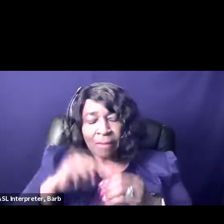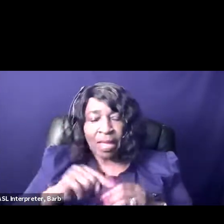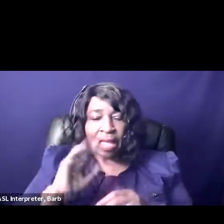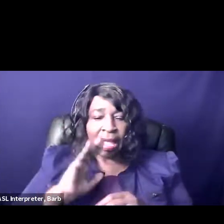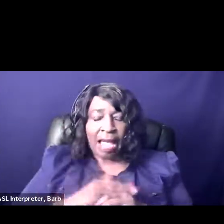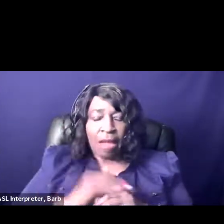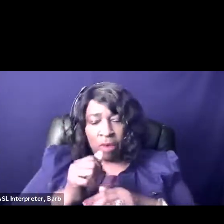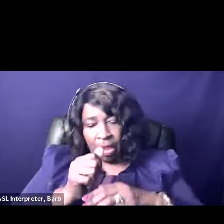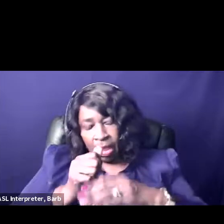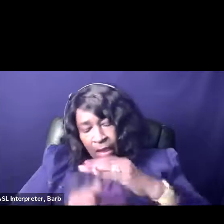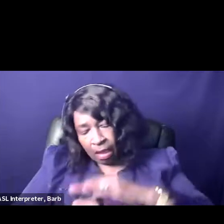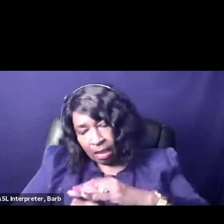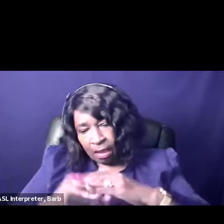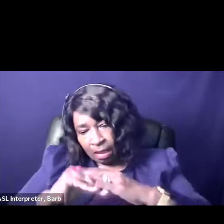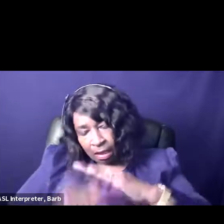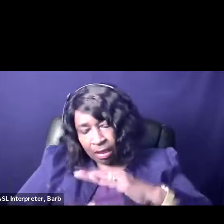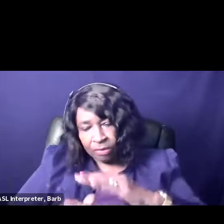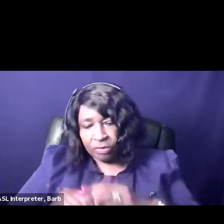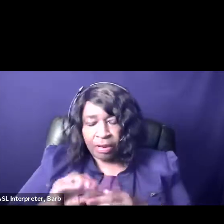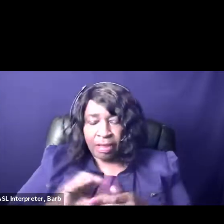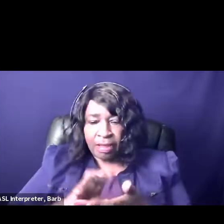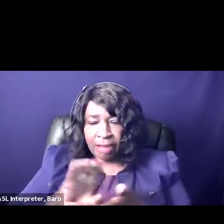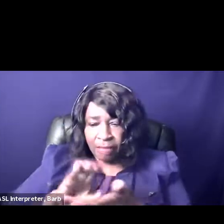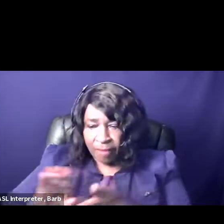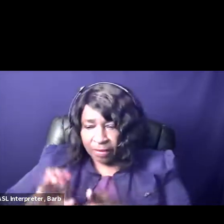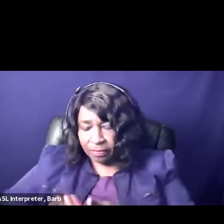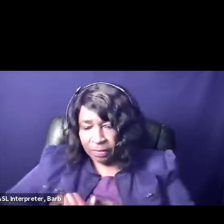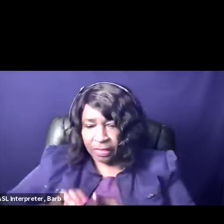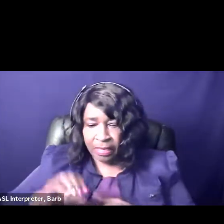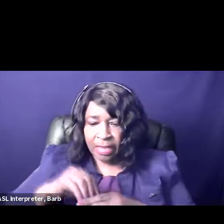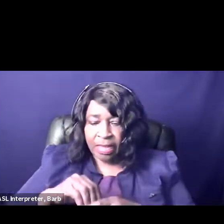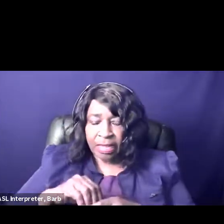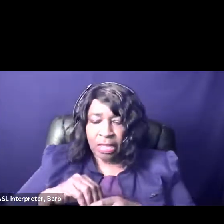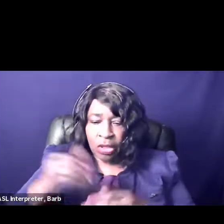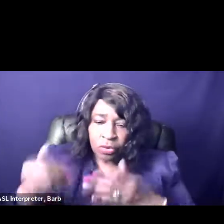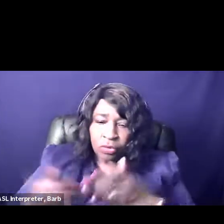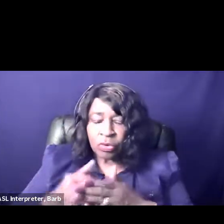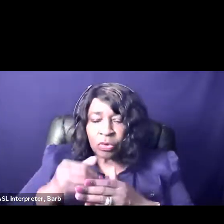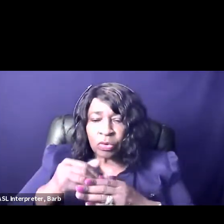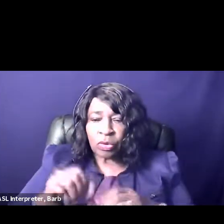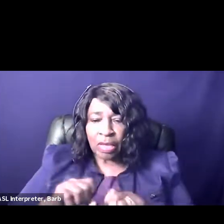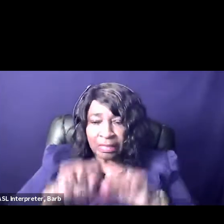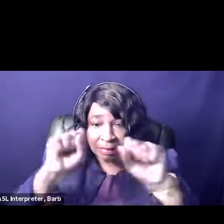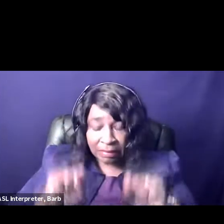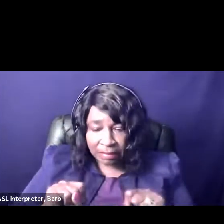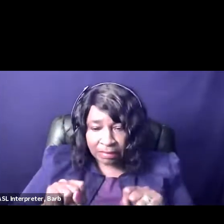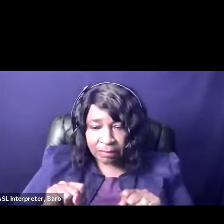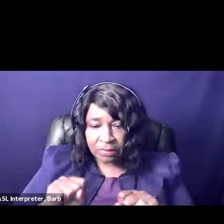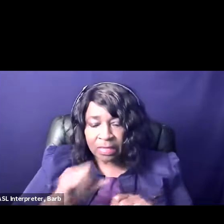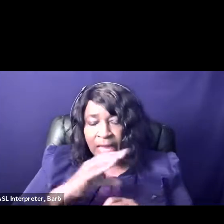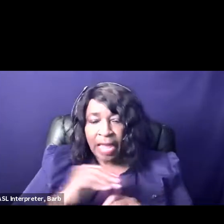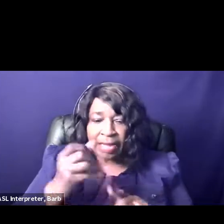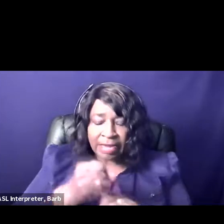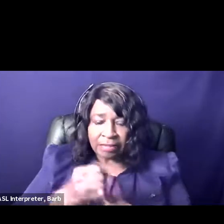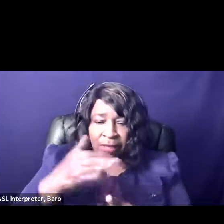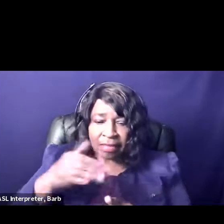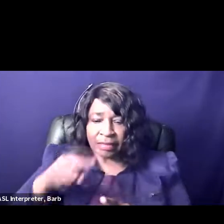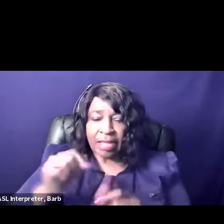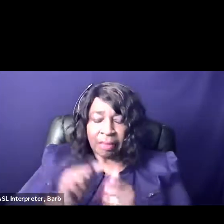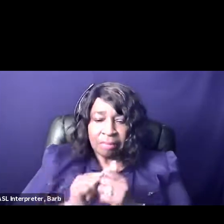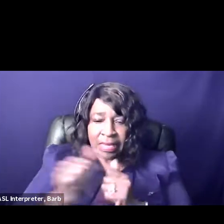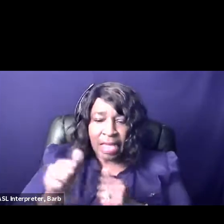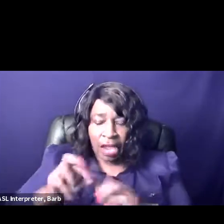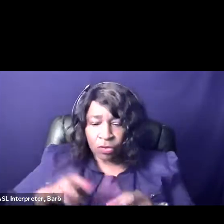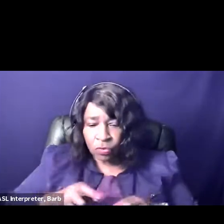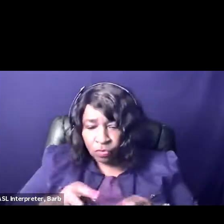underinvestment in infrastructure. And so expanding the definition of infrastructure beyond, roads and bridges, to start thinking about our